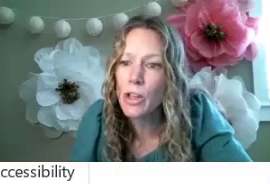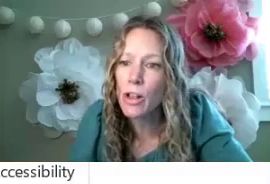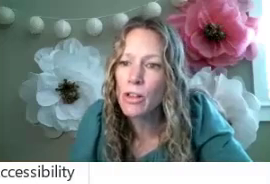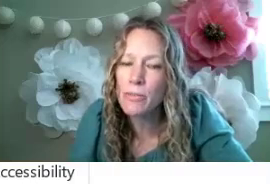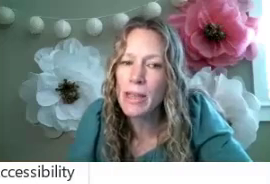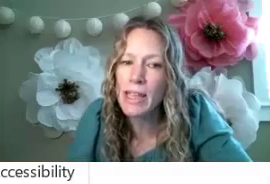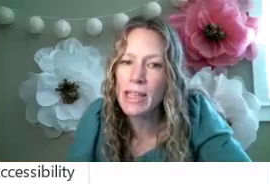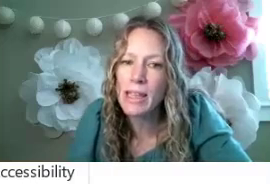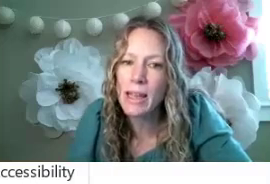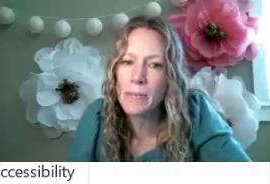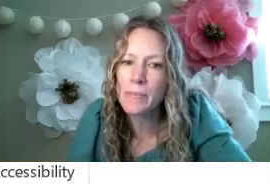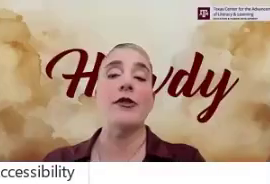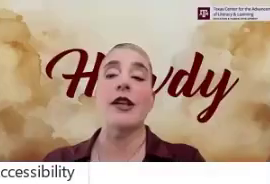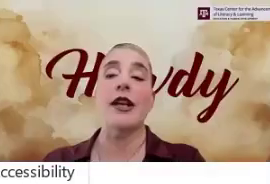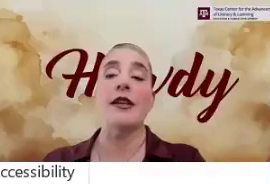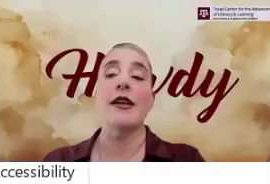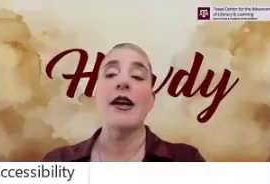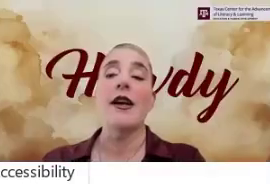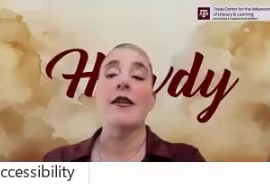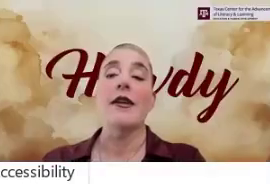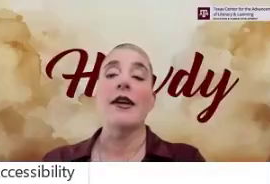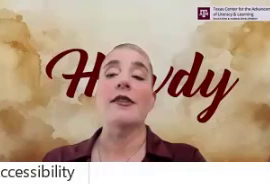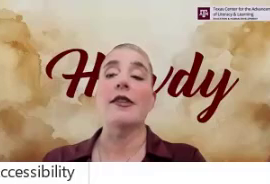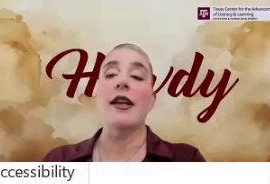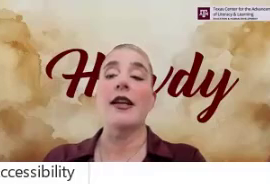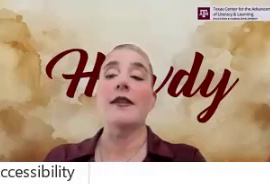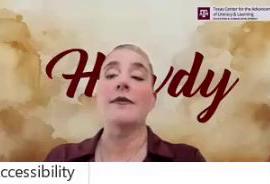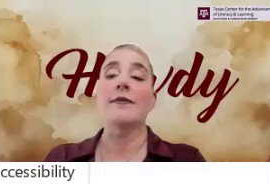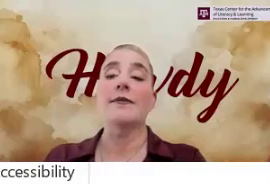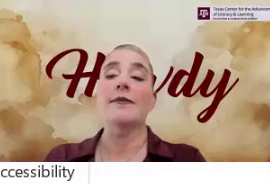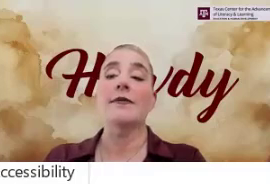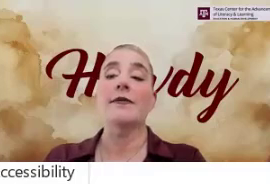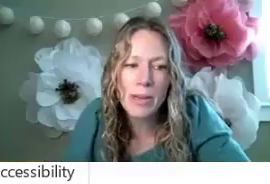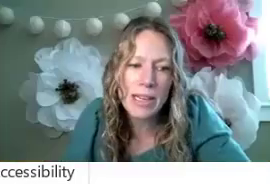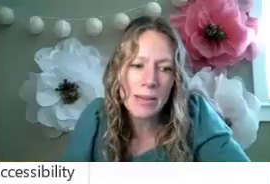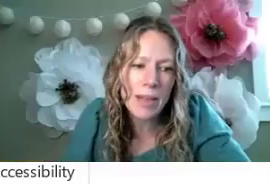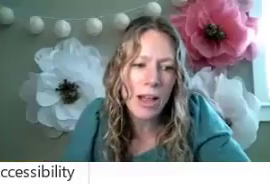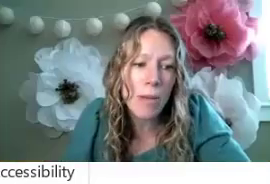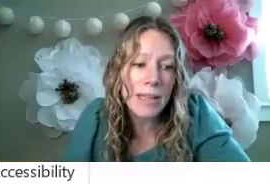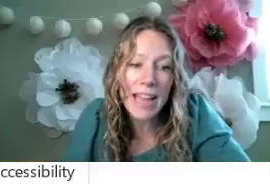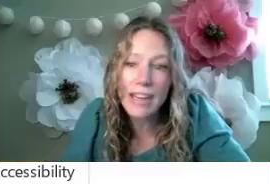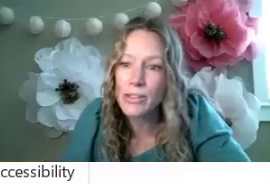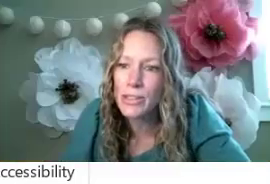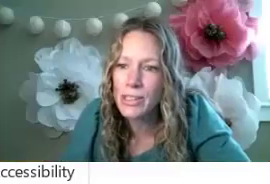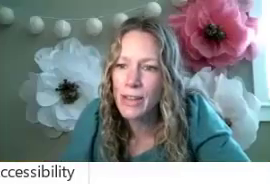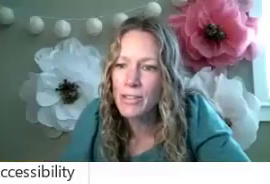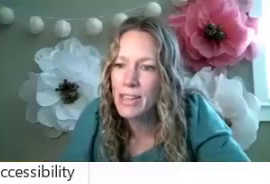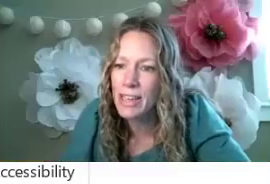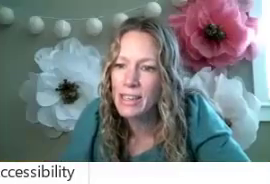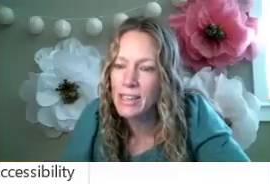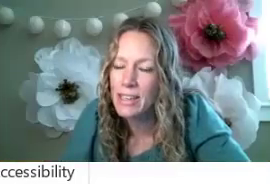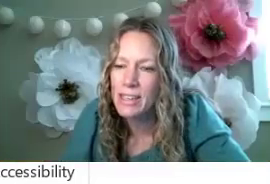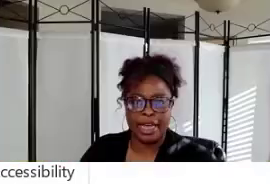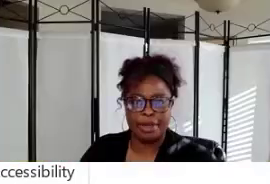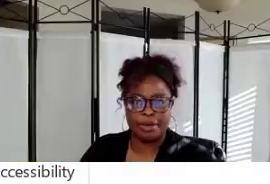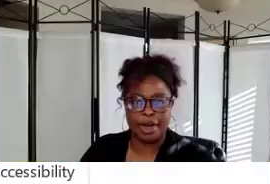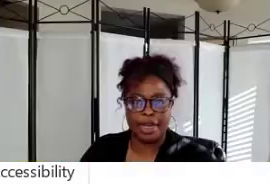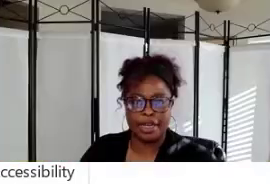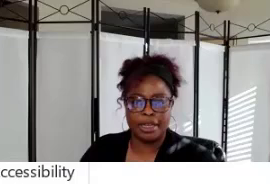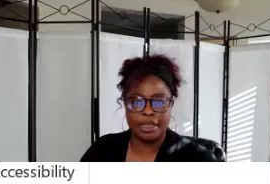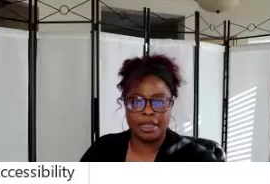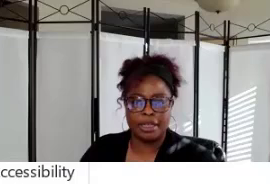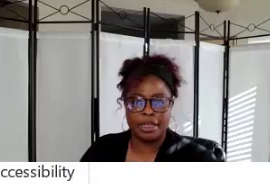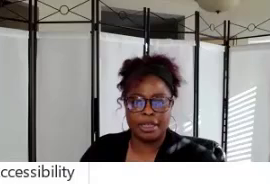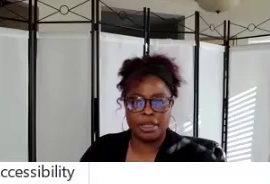my pictures, all of I my see what you're saying. my It's words, saying- like the question about like all my titles, Well, everything. But you can rename